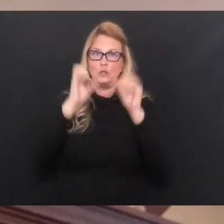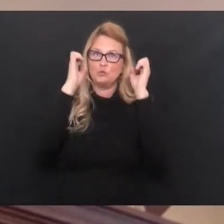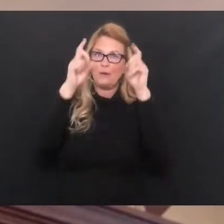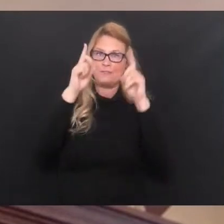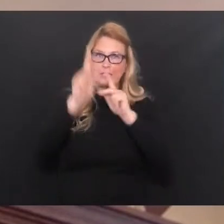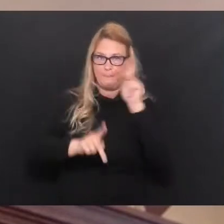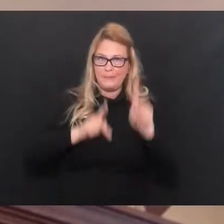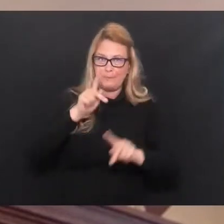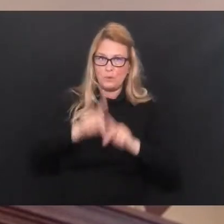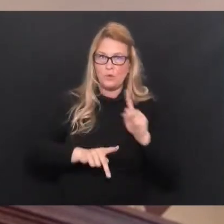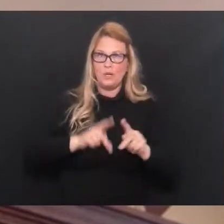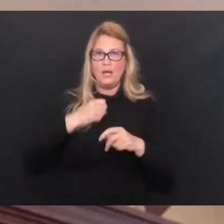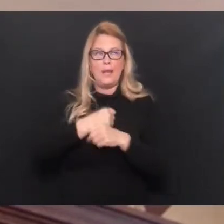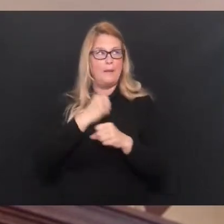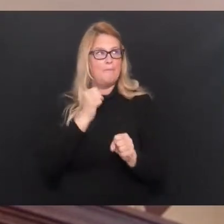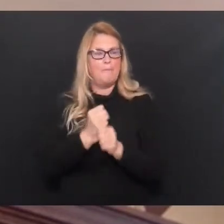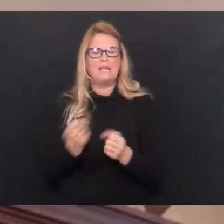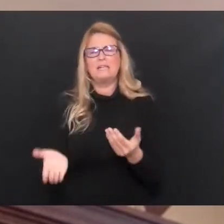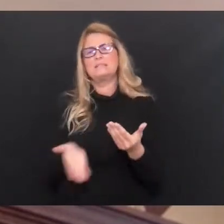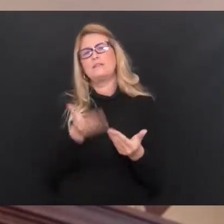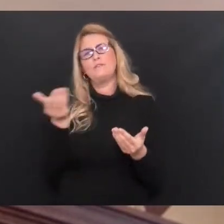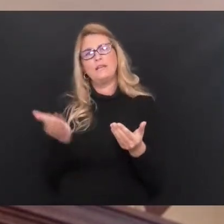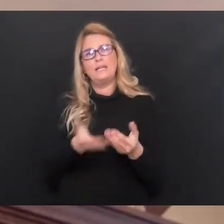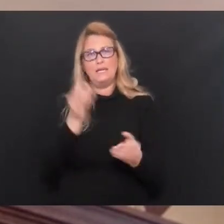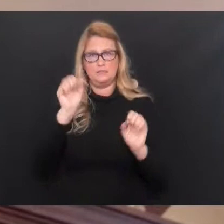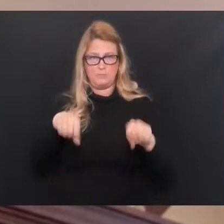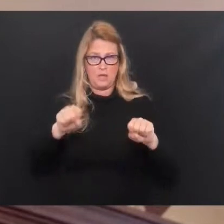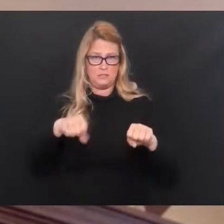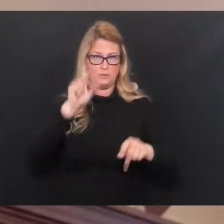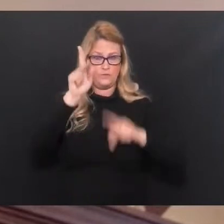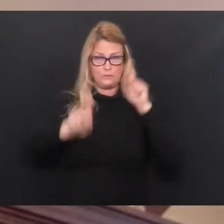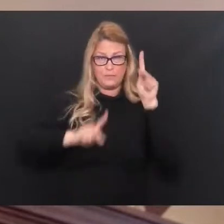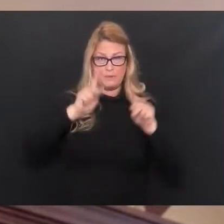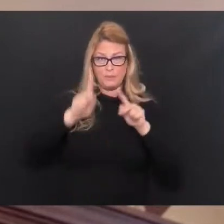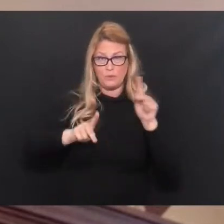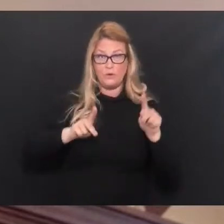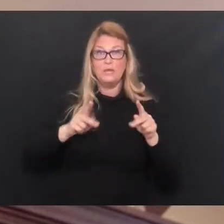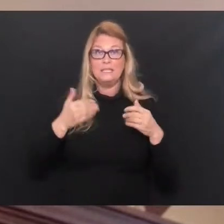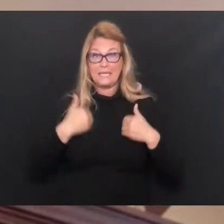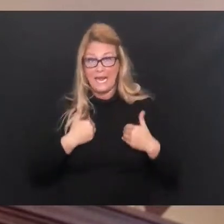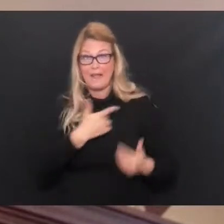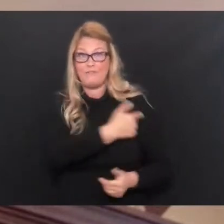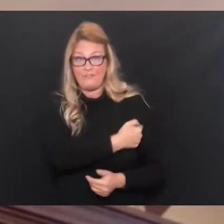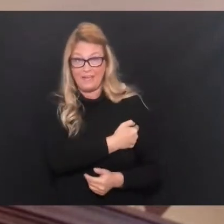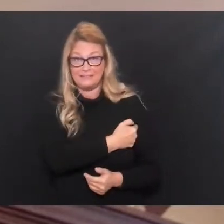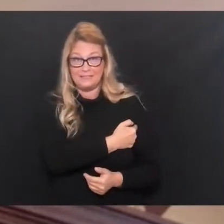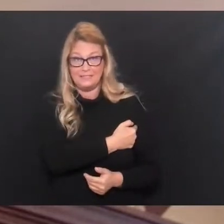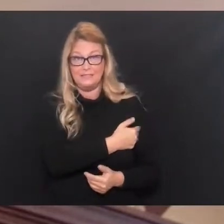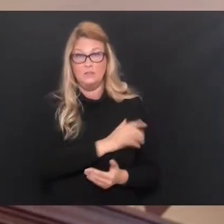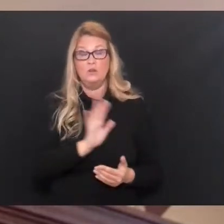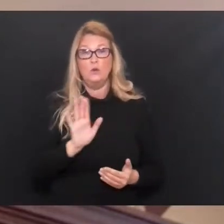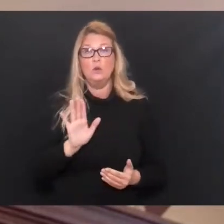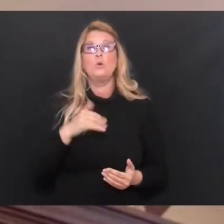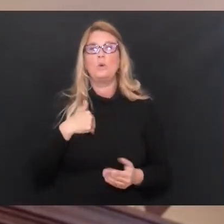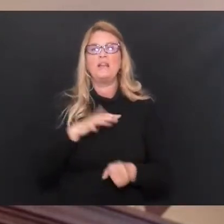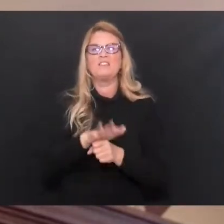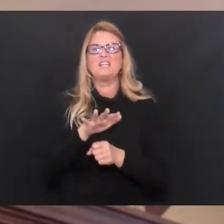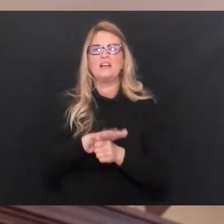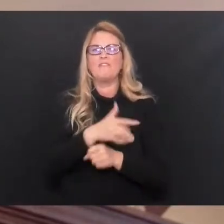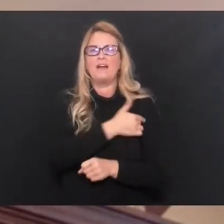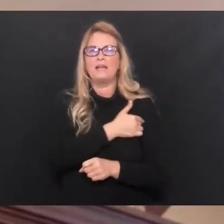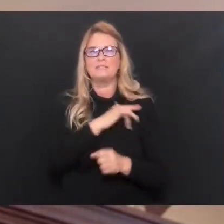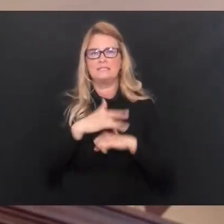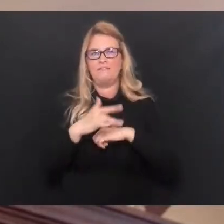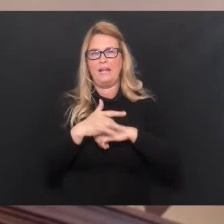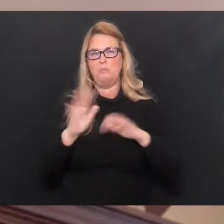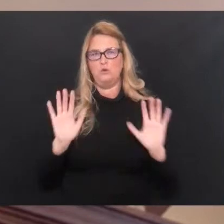to continue to make it as convenient as possible for people to get the vaccine. We have plenty of vaccines